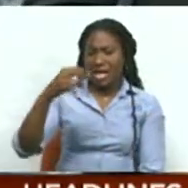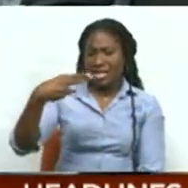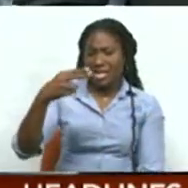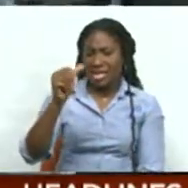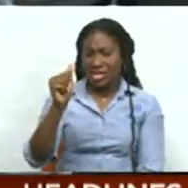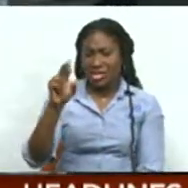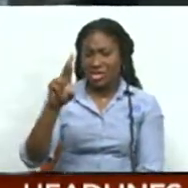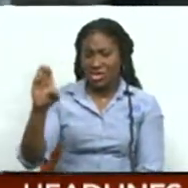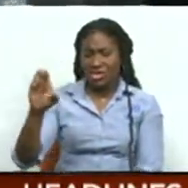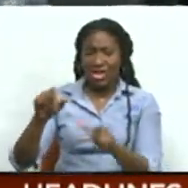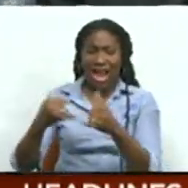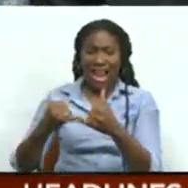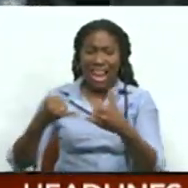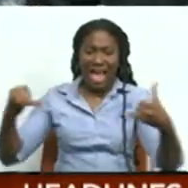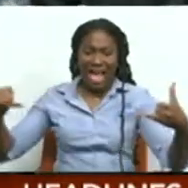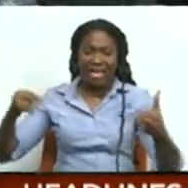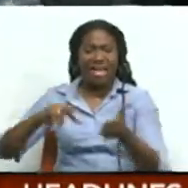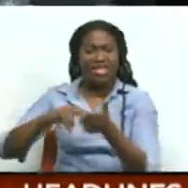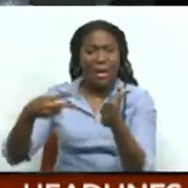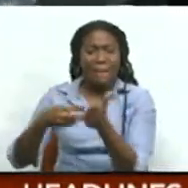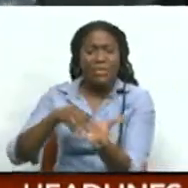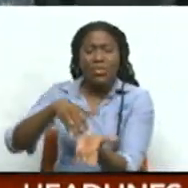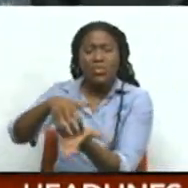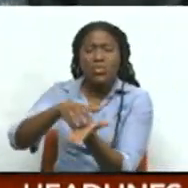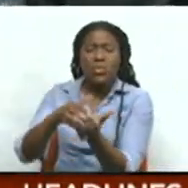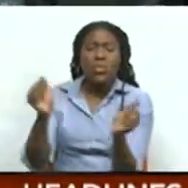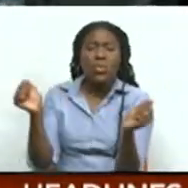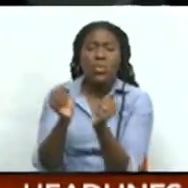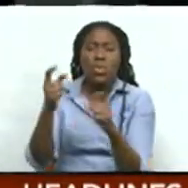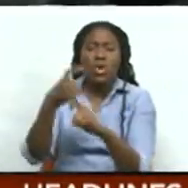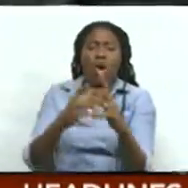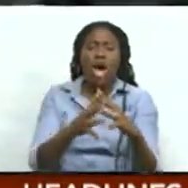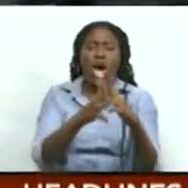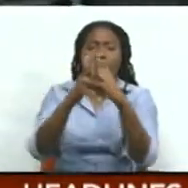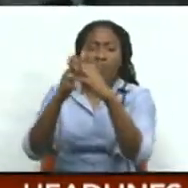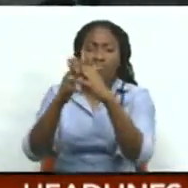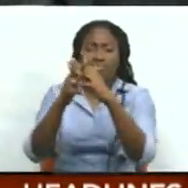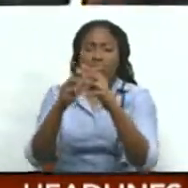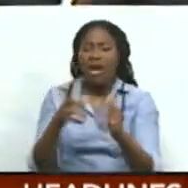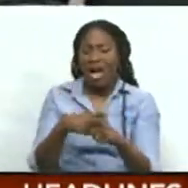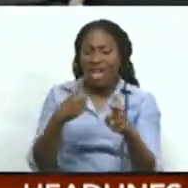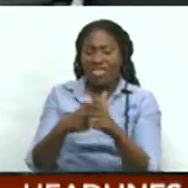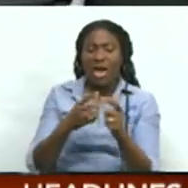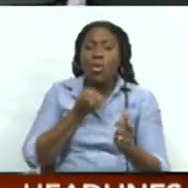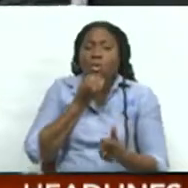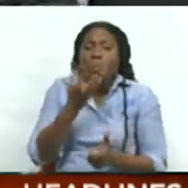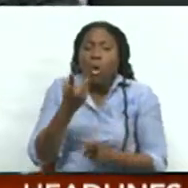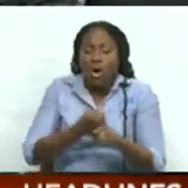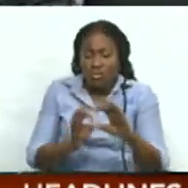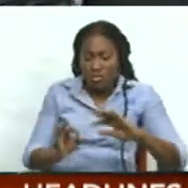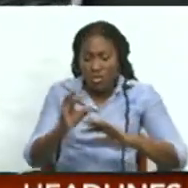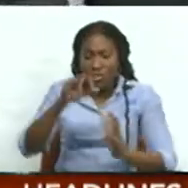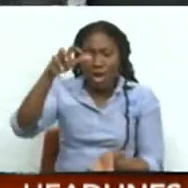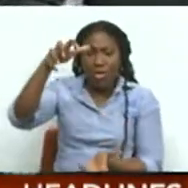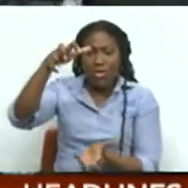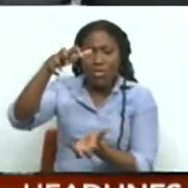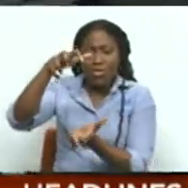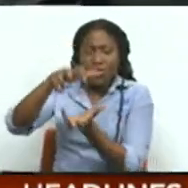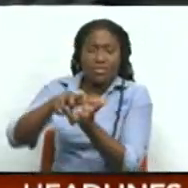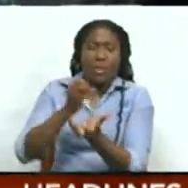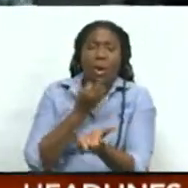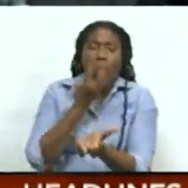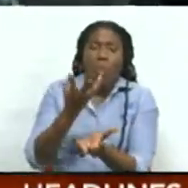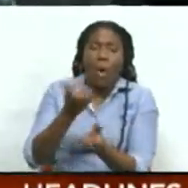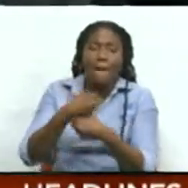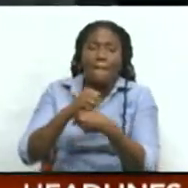North America, and as it encounters the warm air and trade winds across the Atlantic, the warm air heats up that cold air, leading to some